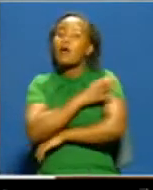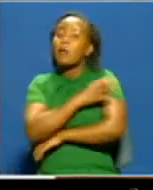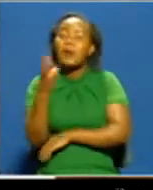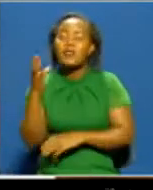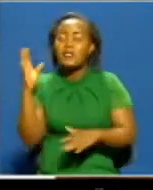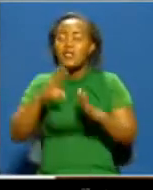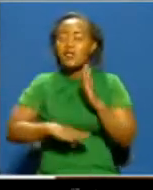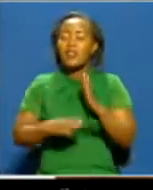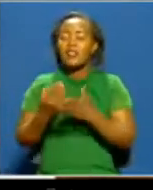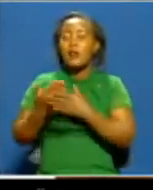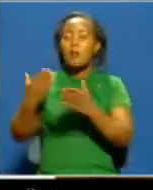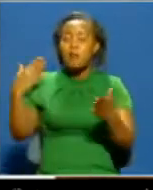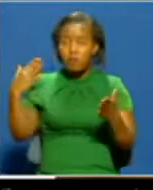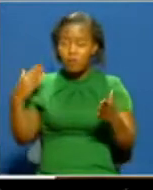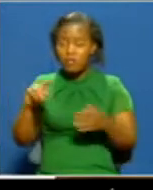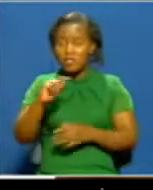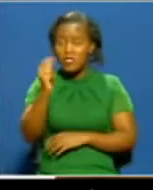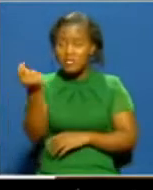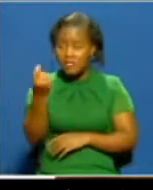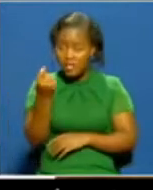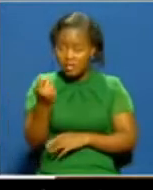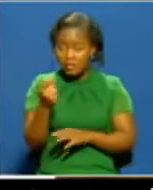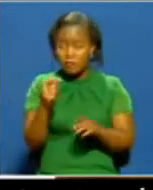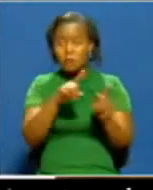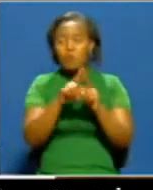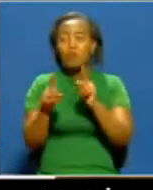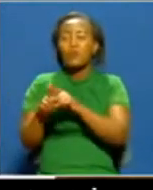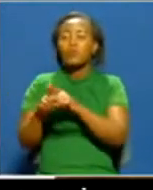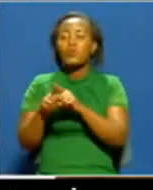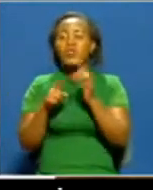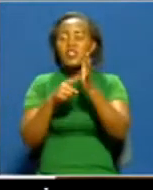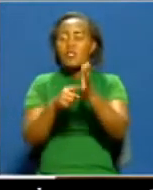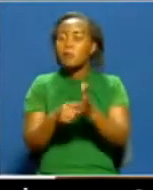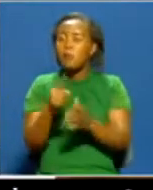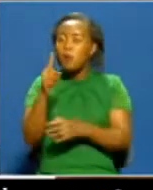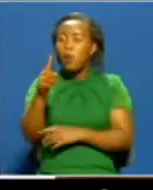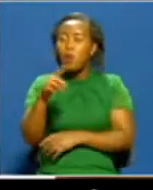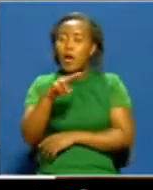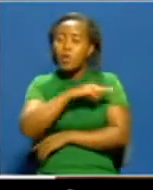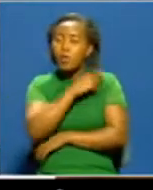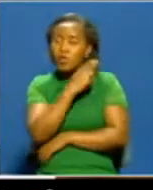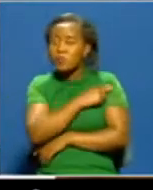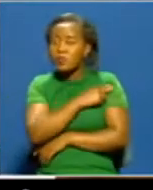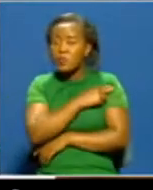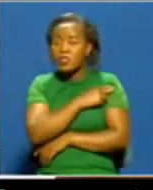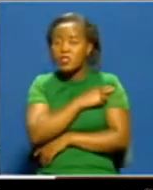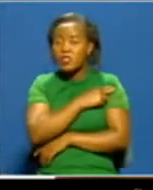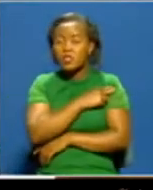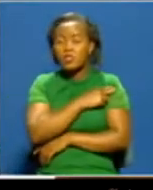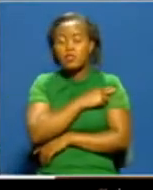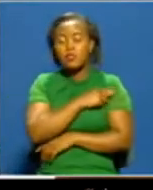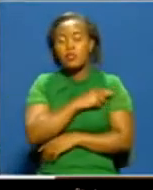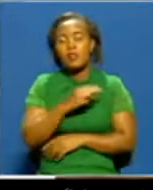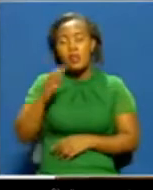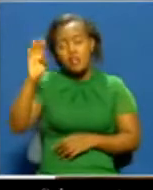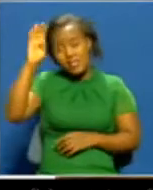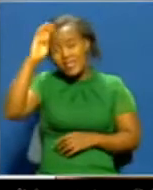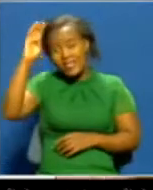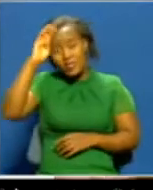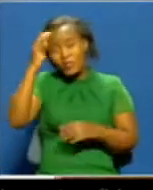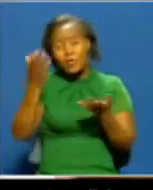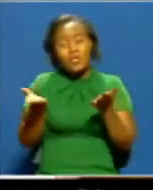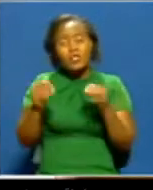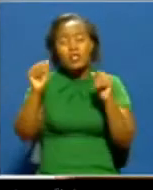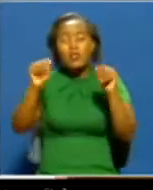Kenya. I mean, when you think about even just one hospital, MTRH in Eldoret, you know, they can produce